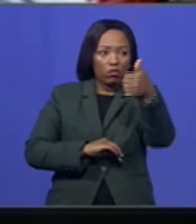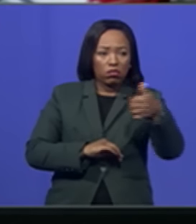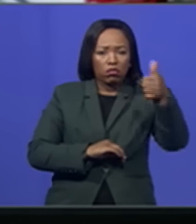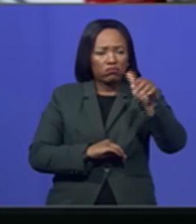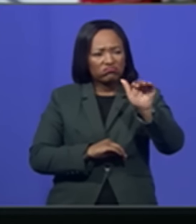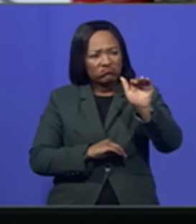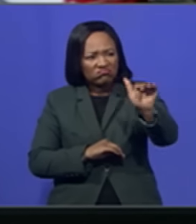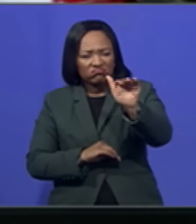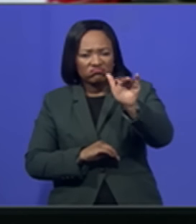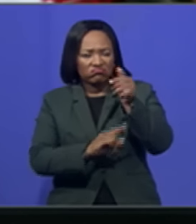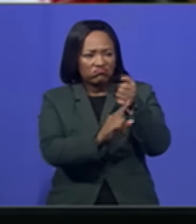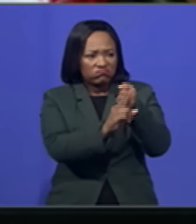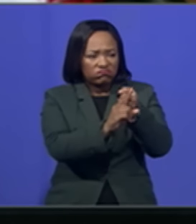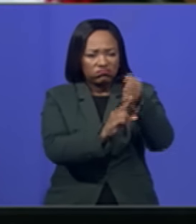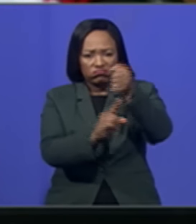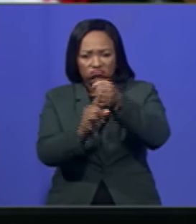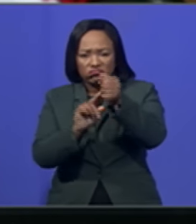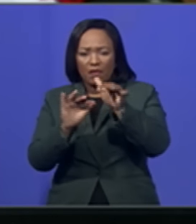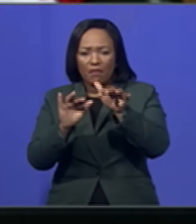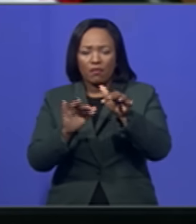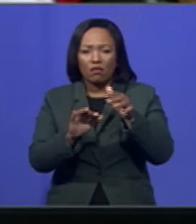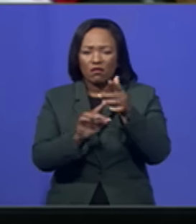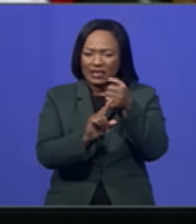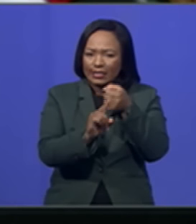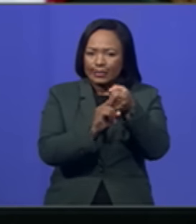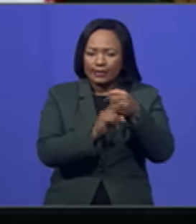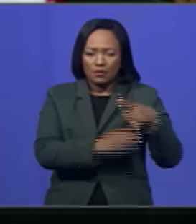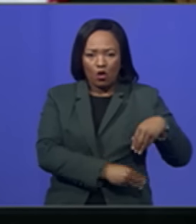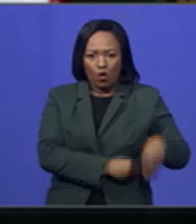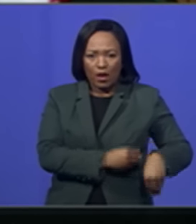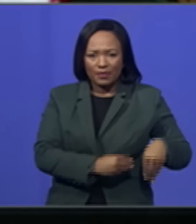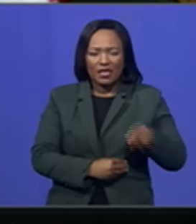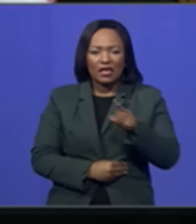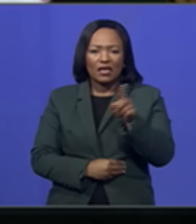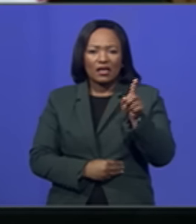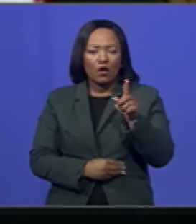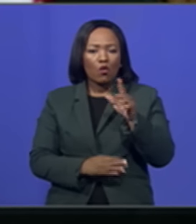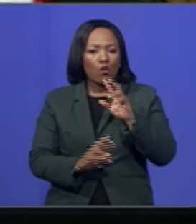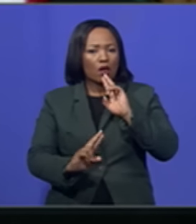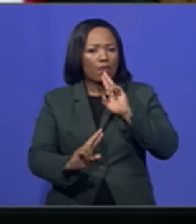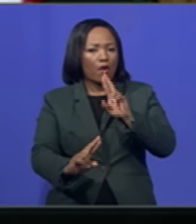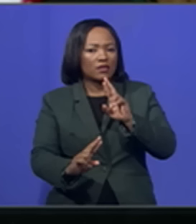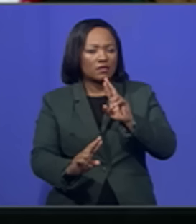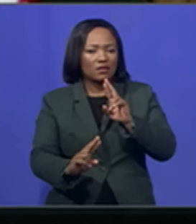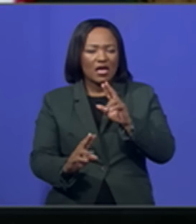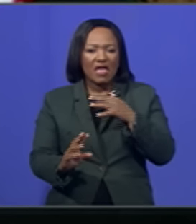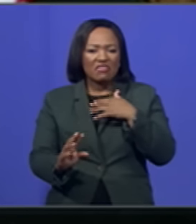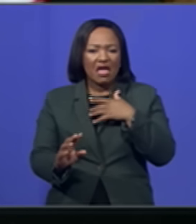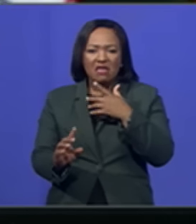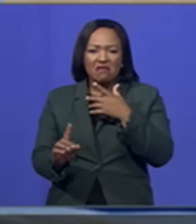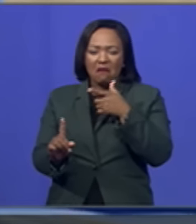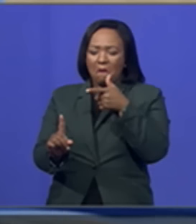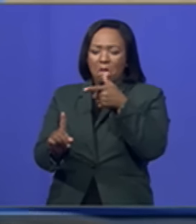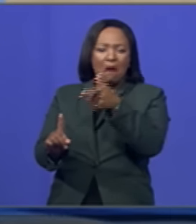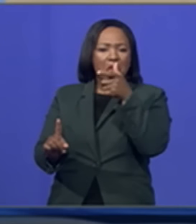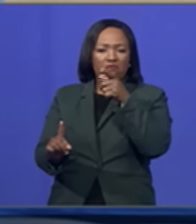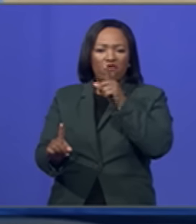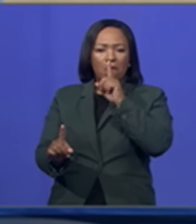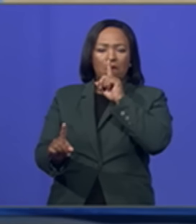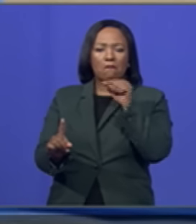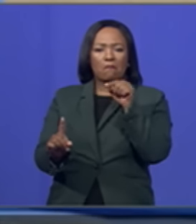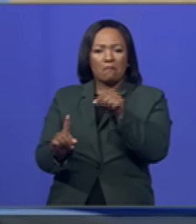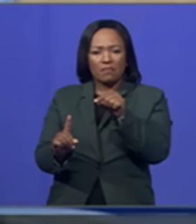people that are fighting corruption and who are whistleblowers are being silenced themselves. We